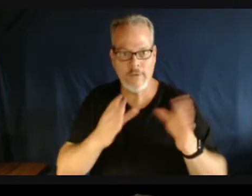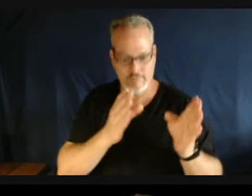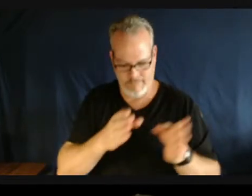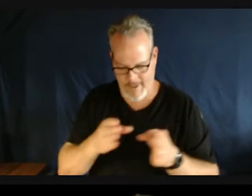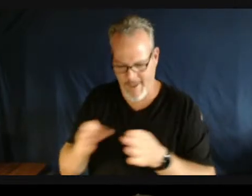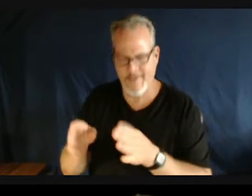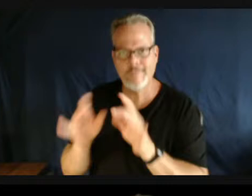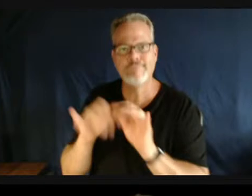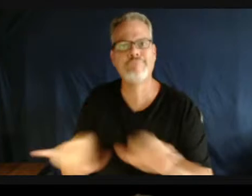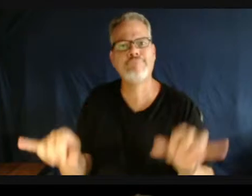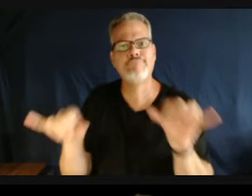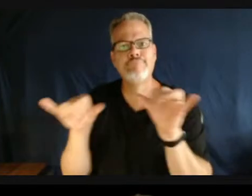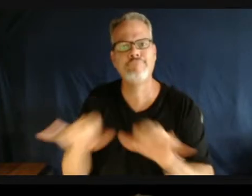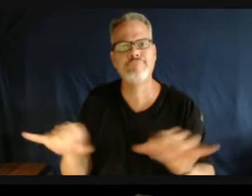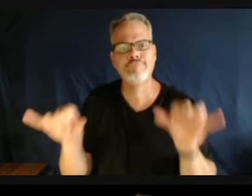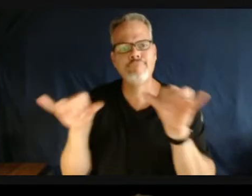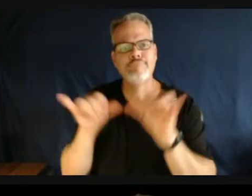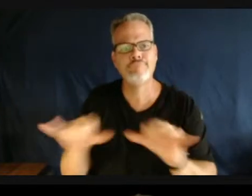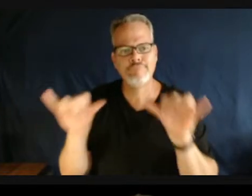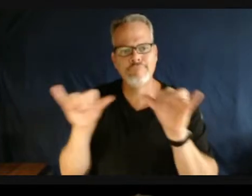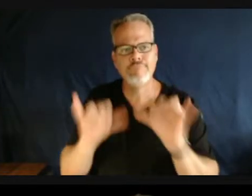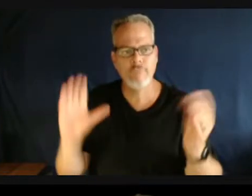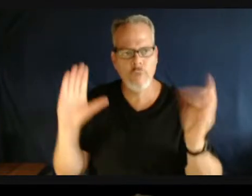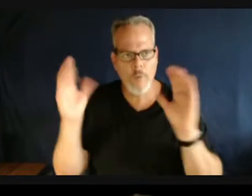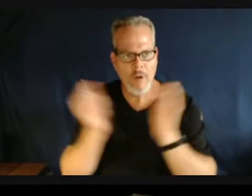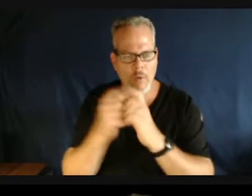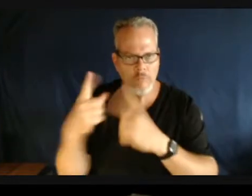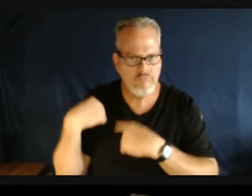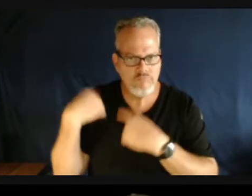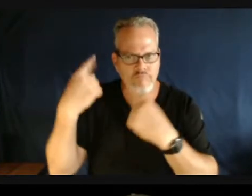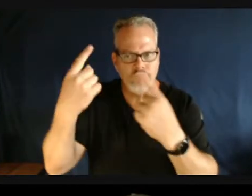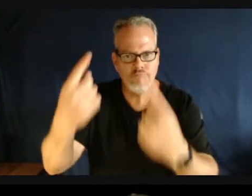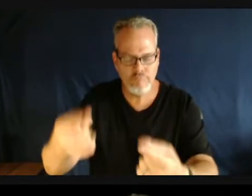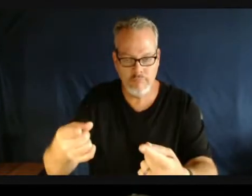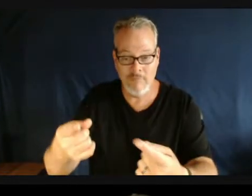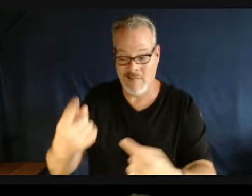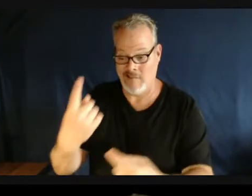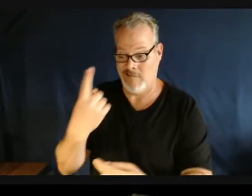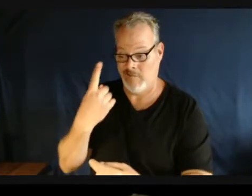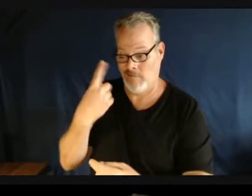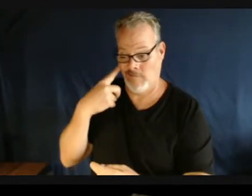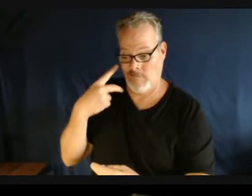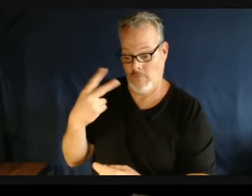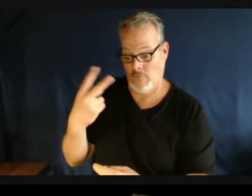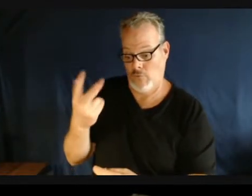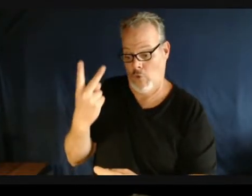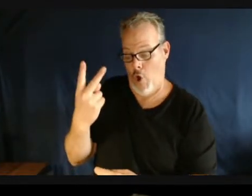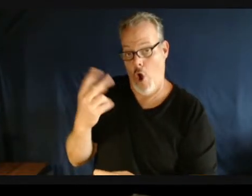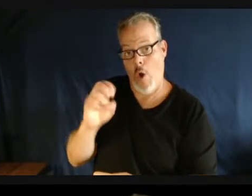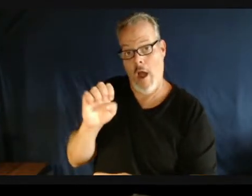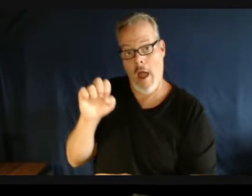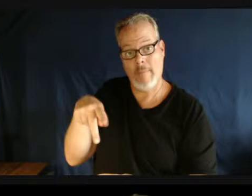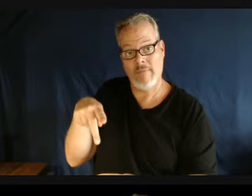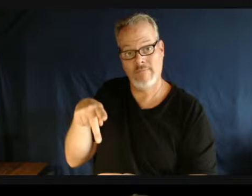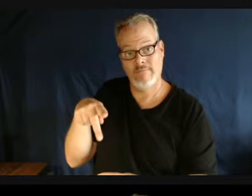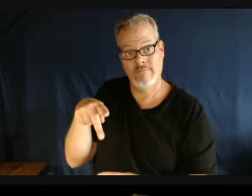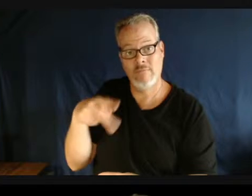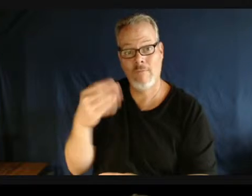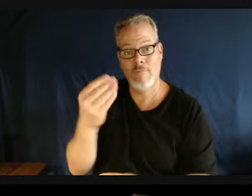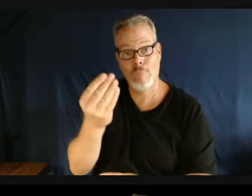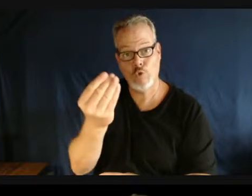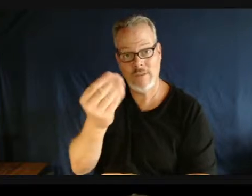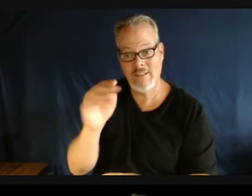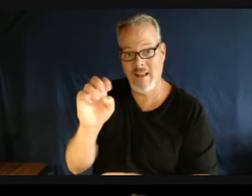most of the other episodes, up through episode 14. Episode 15 had earthquakes that occurred